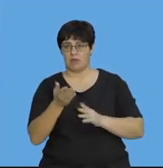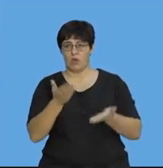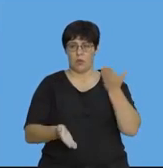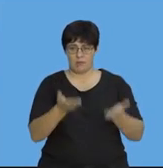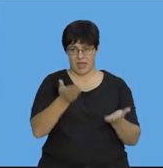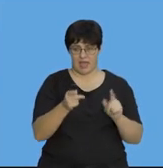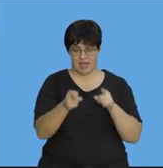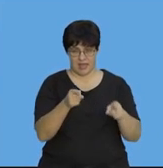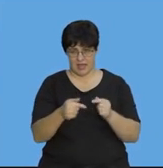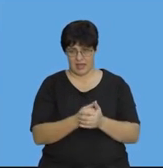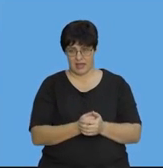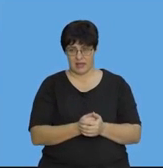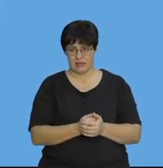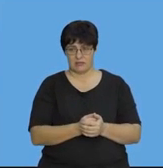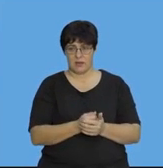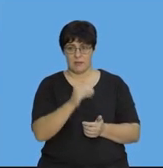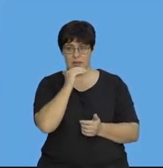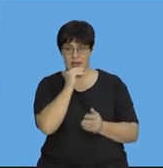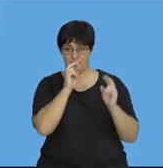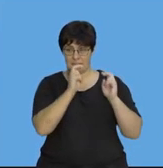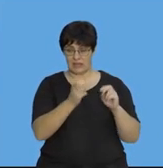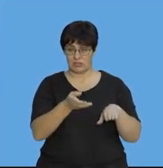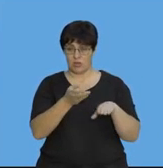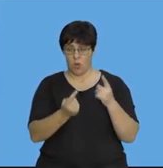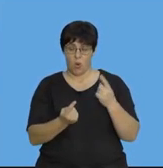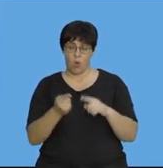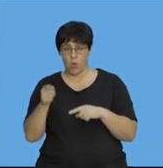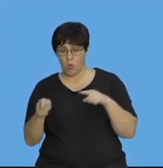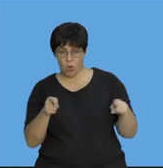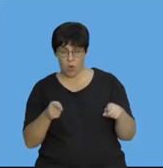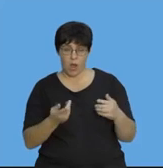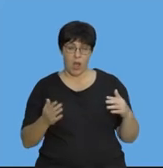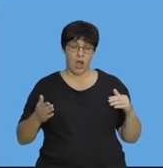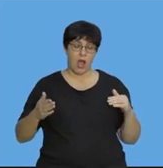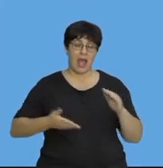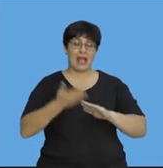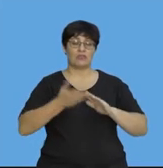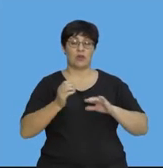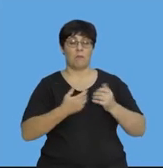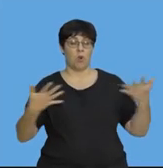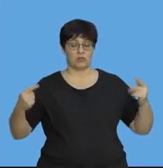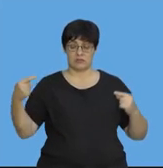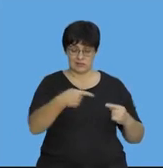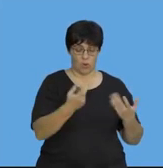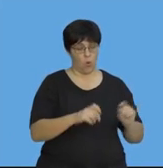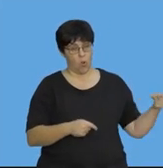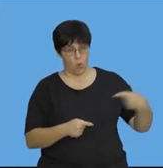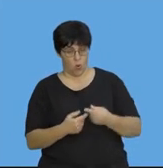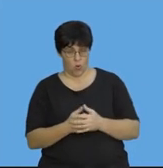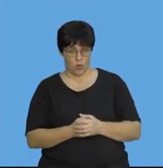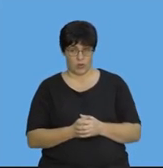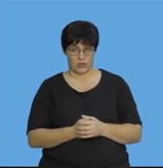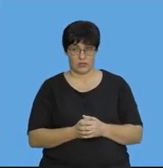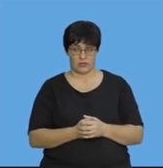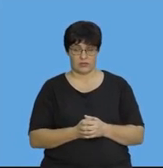a greater acceleration? So, first question. How does the force the insect exerts on the